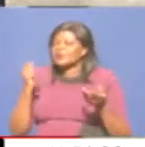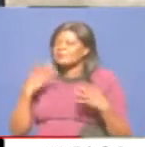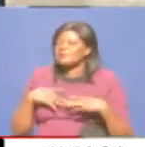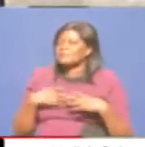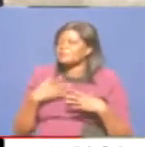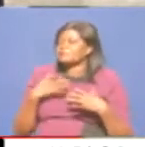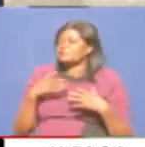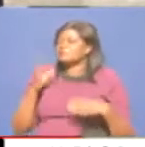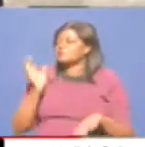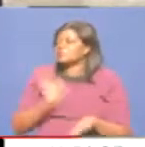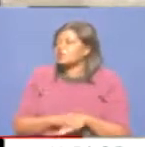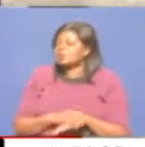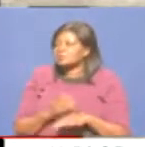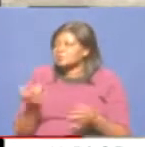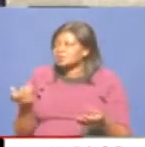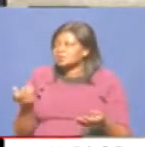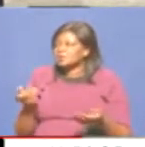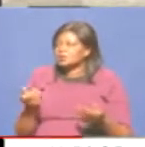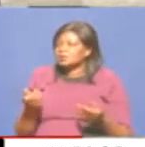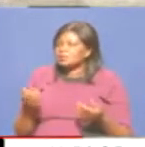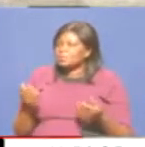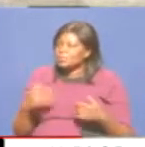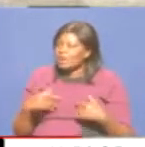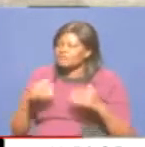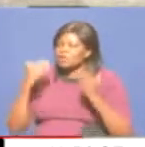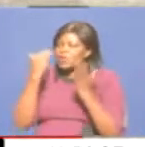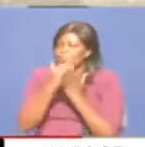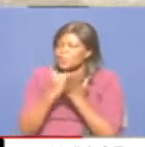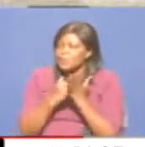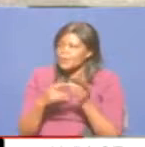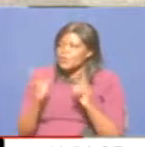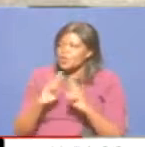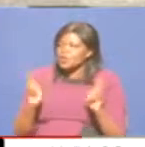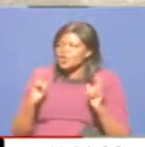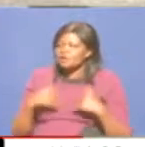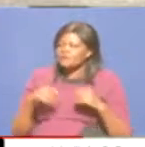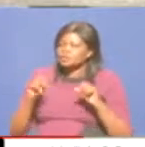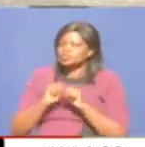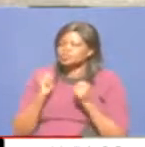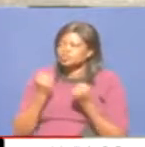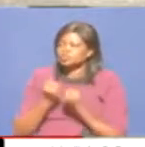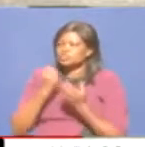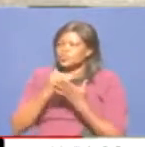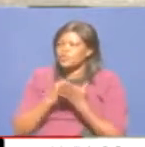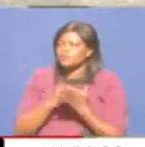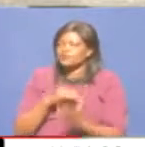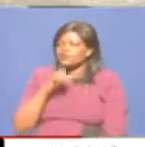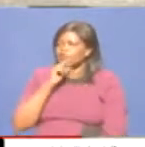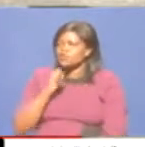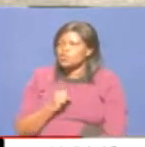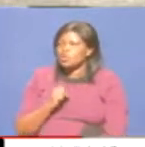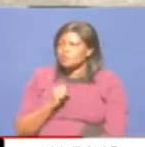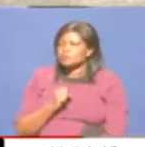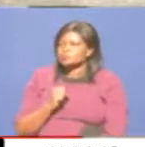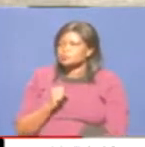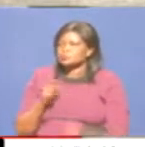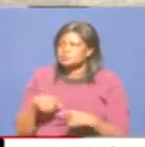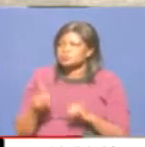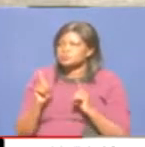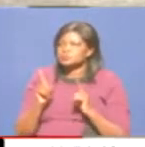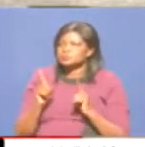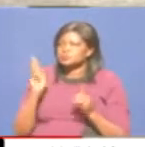receiving mm-hmm. we have programs already now. We have this social program for the old mm-hmm. it has